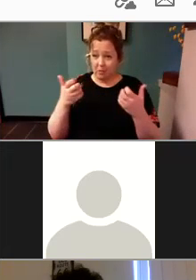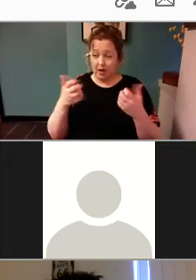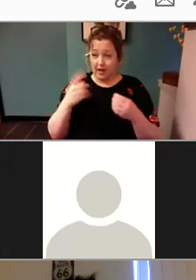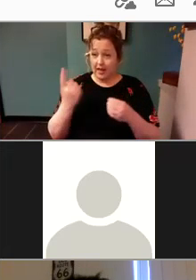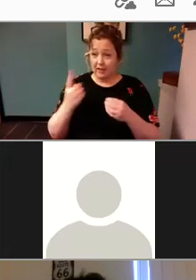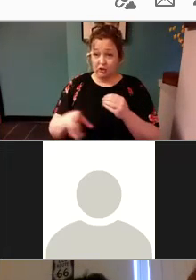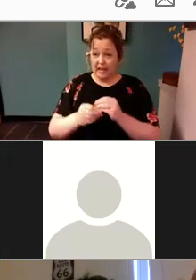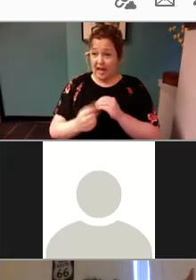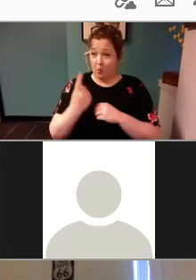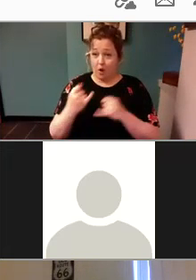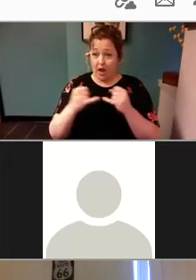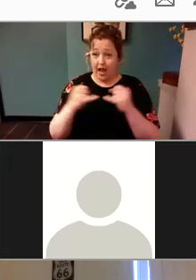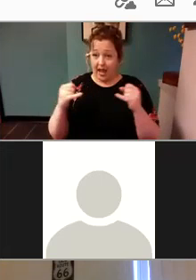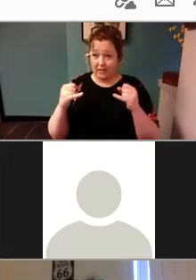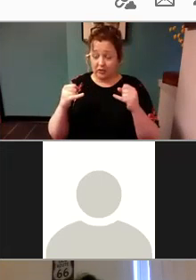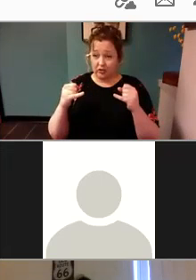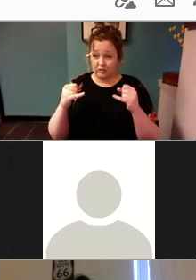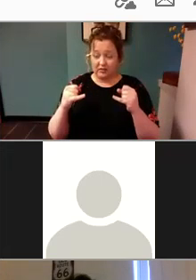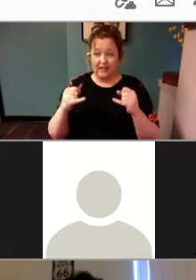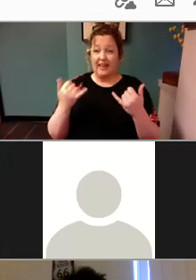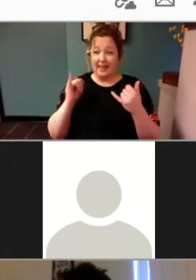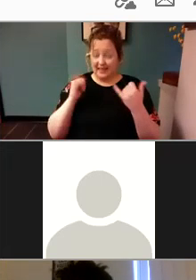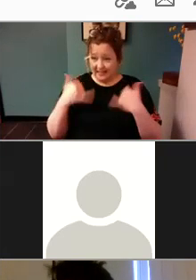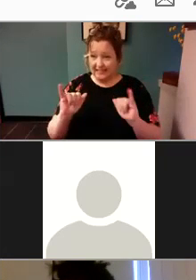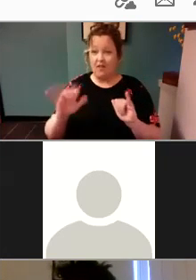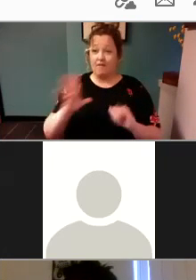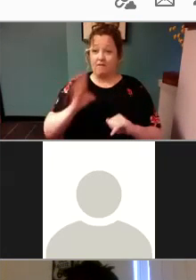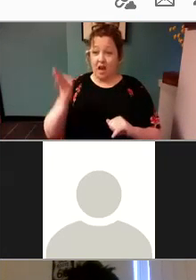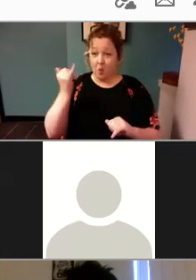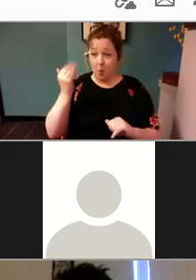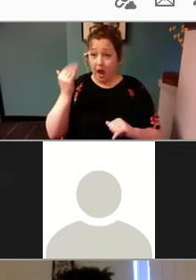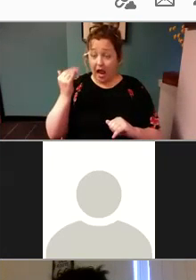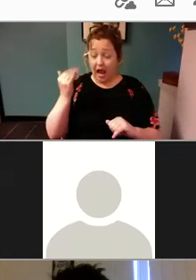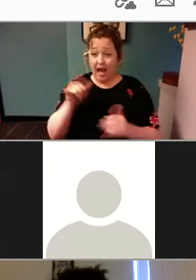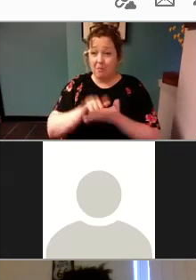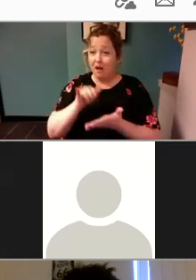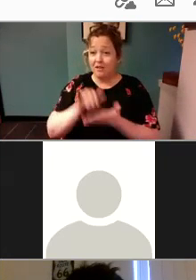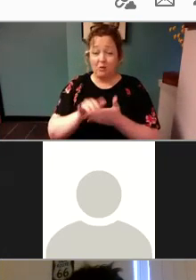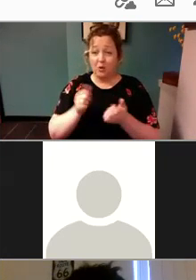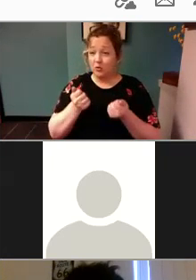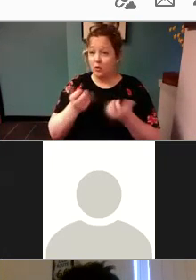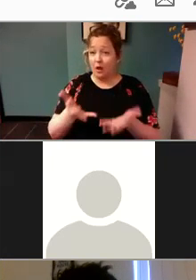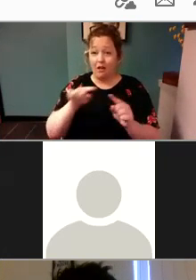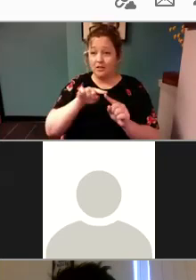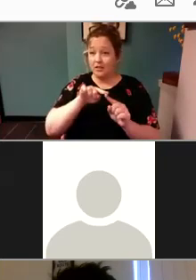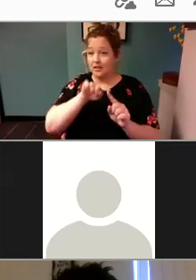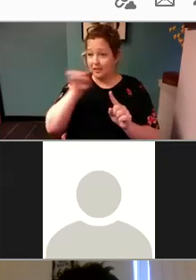create a cycle, is all it's saying, right? Yes, that is all it's saying. It says it in a roundabout way, but that is all it's saying.